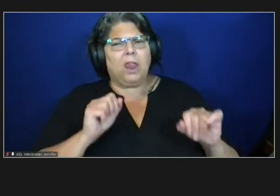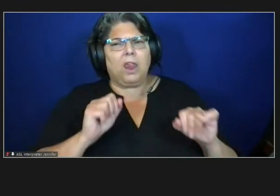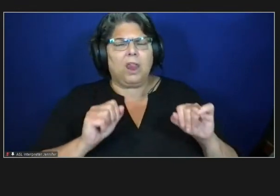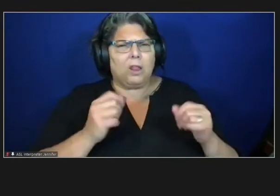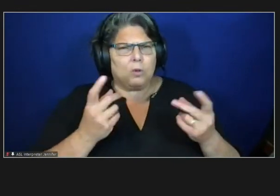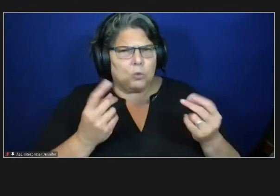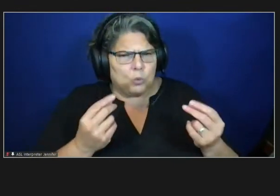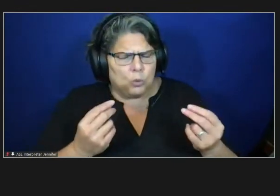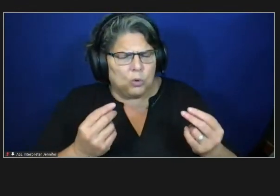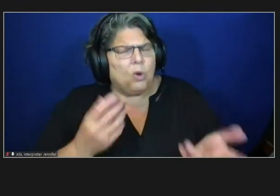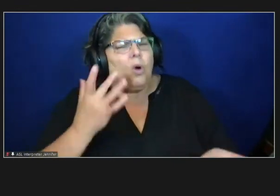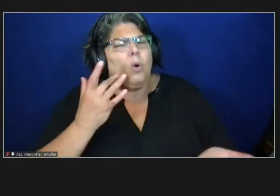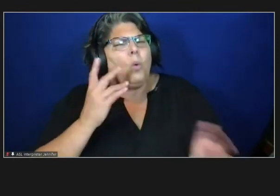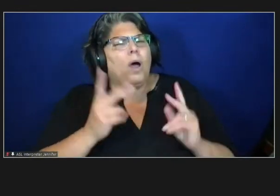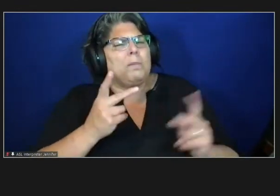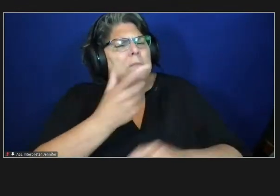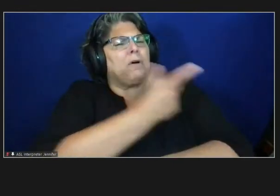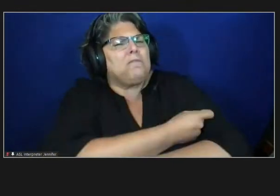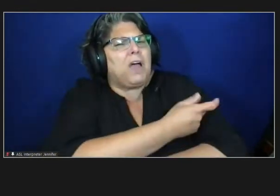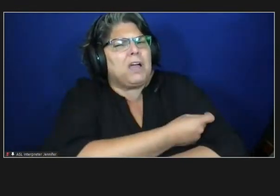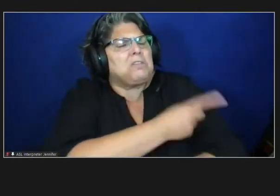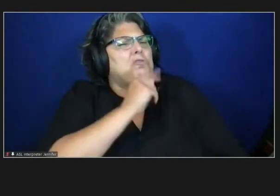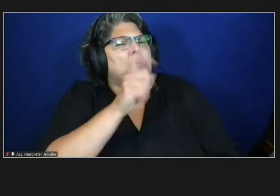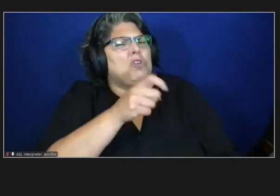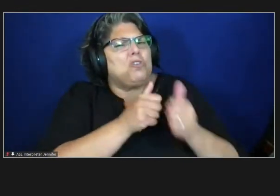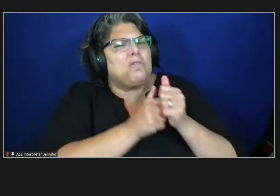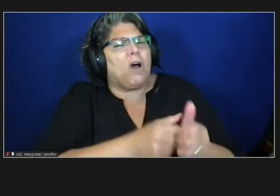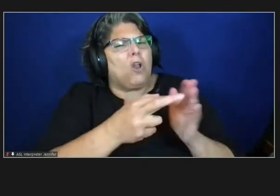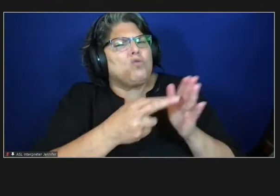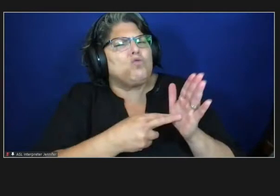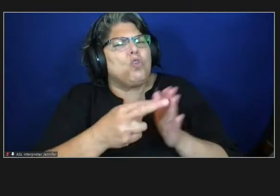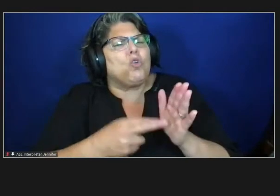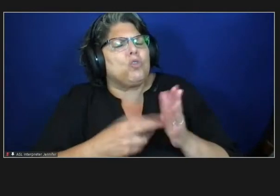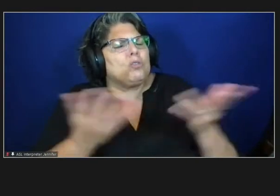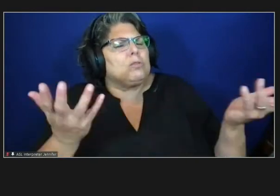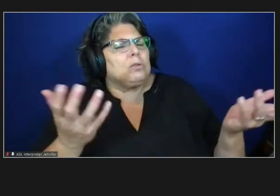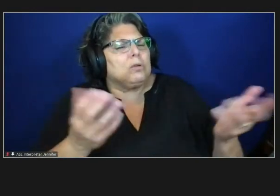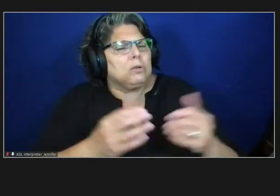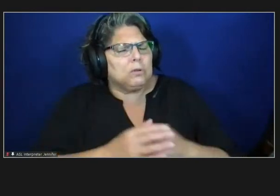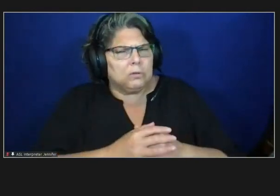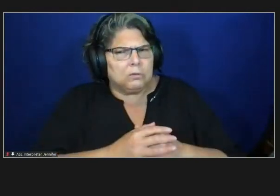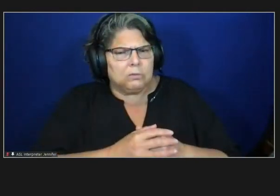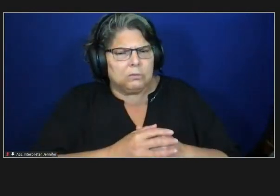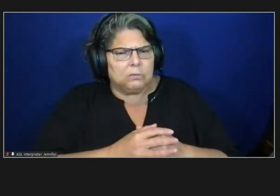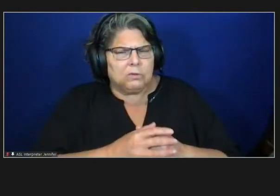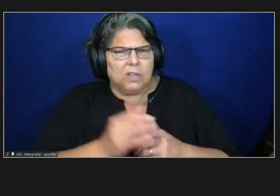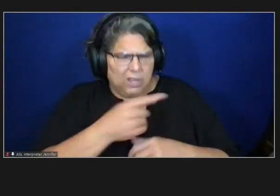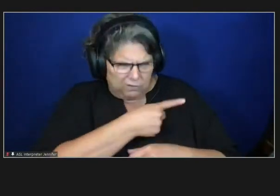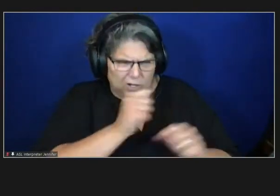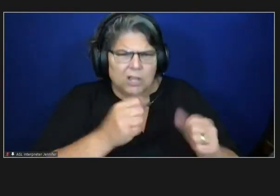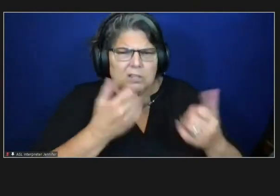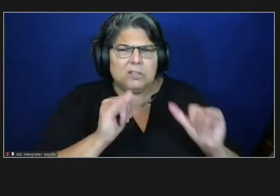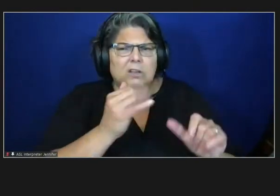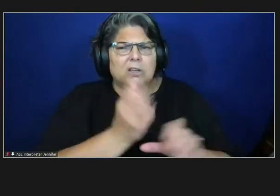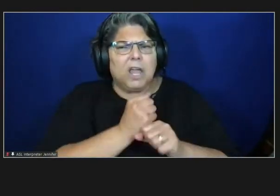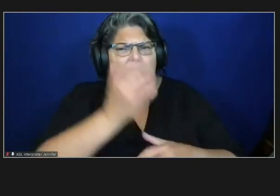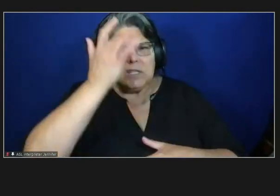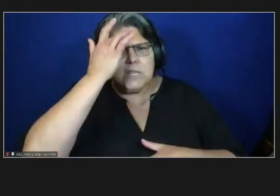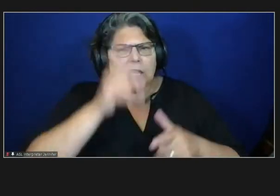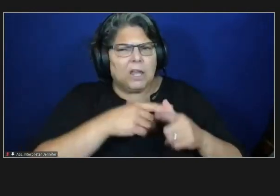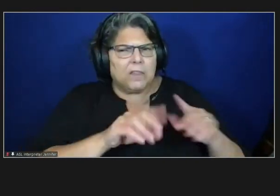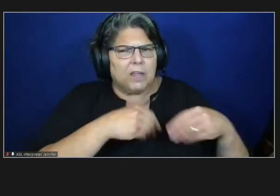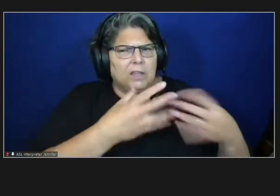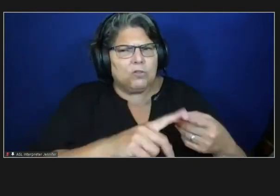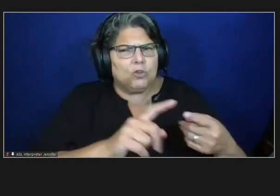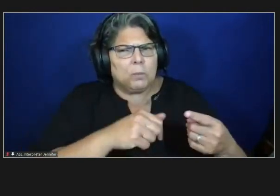how come vaccinated people don't need to follow these same kinds of precautions if they might be able to pass it on. So if you could just